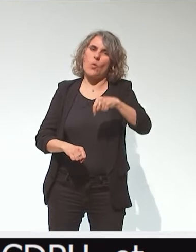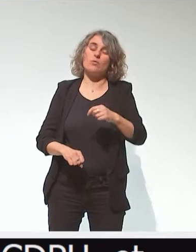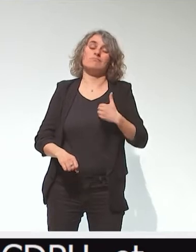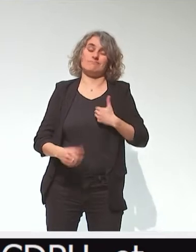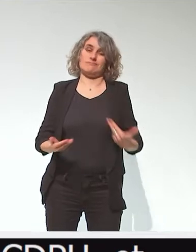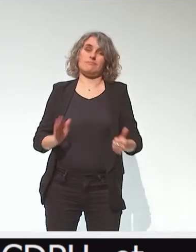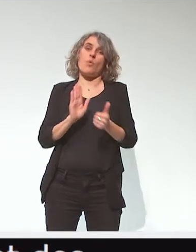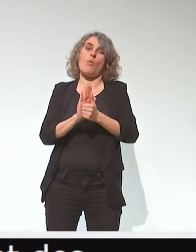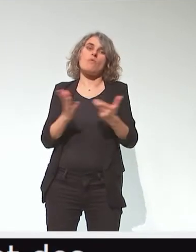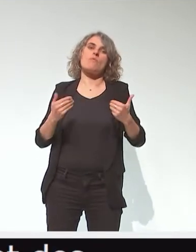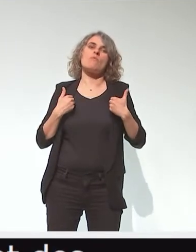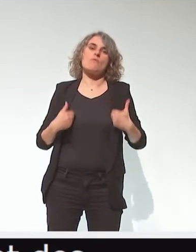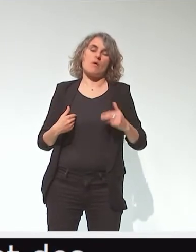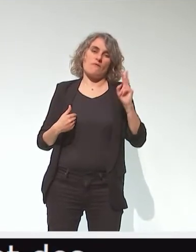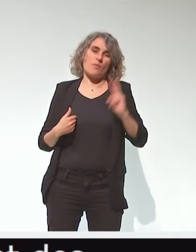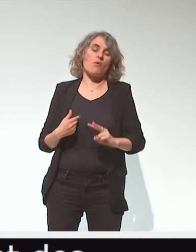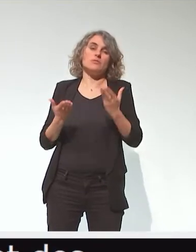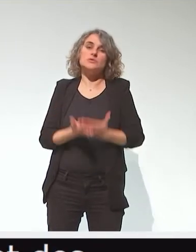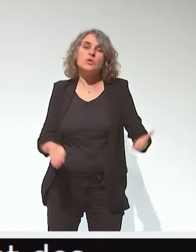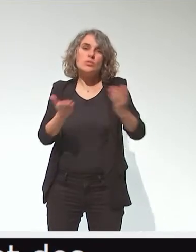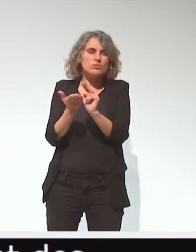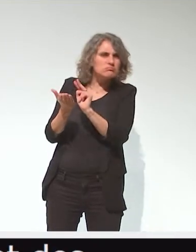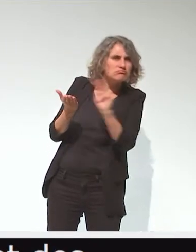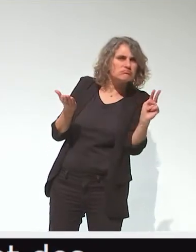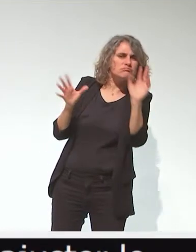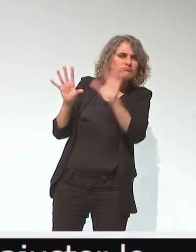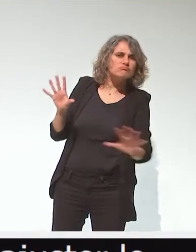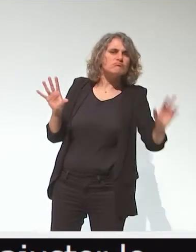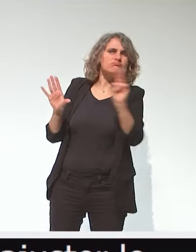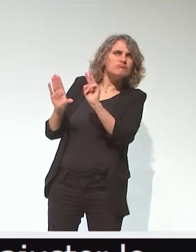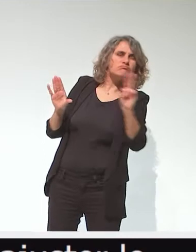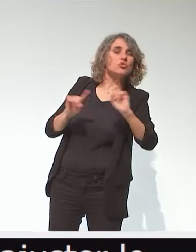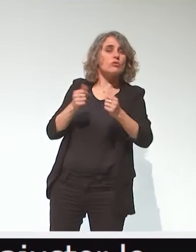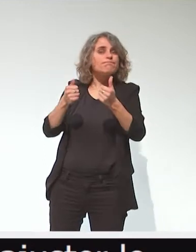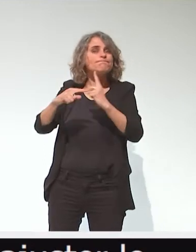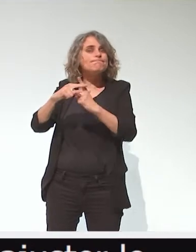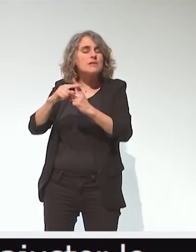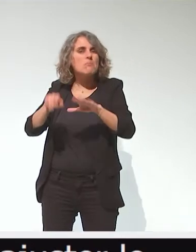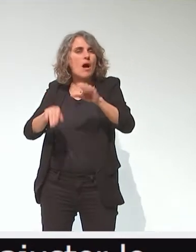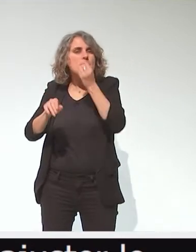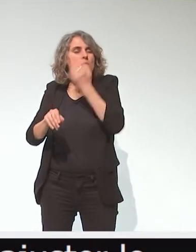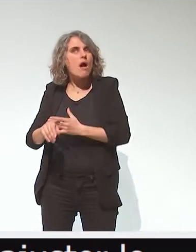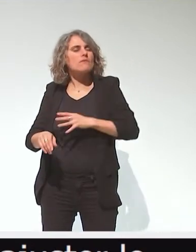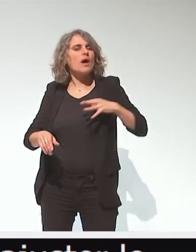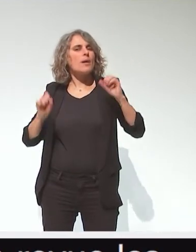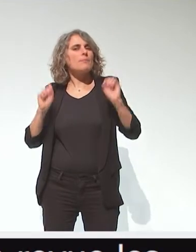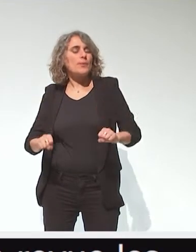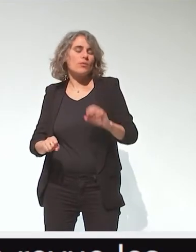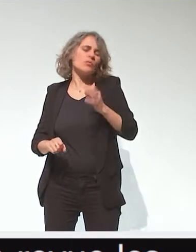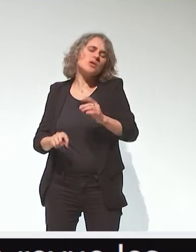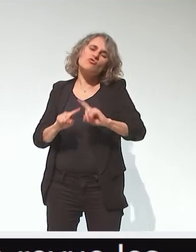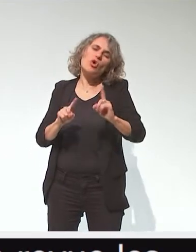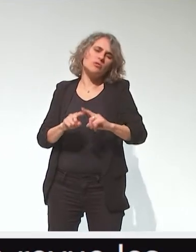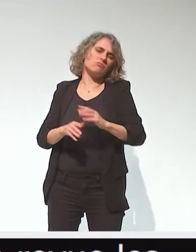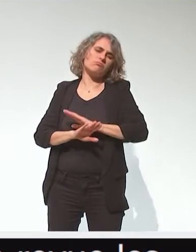practice, present a Europe of which we can be proud. And I can assure you of the support and solidarity of the